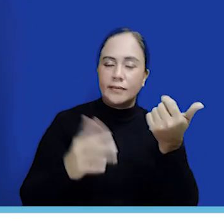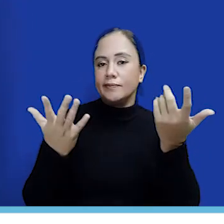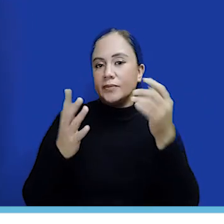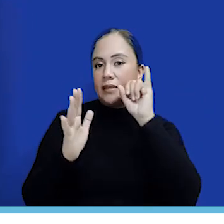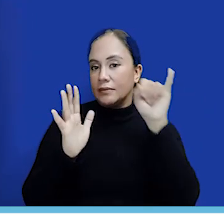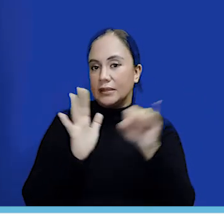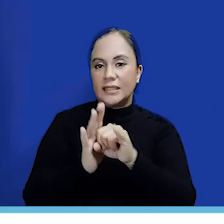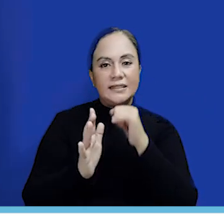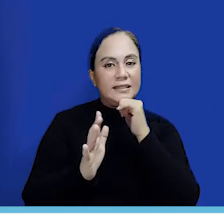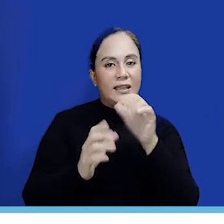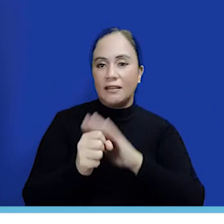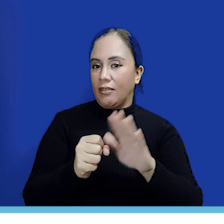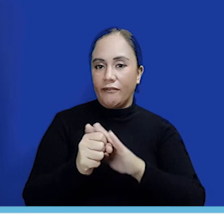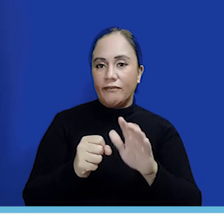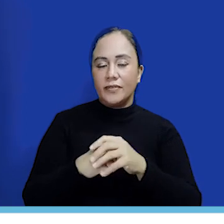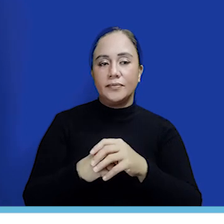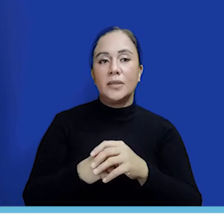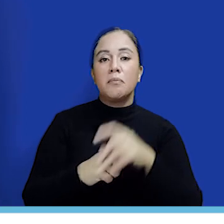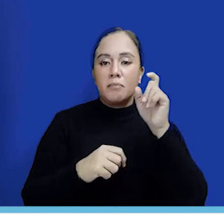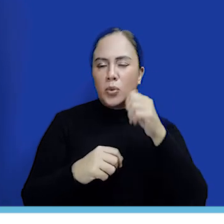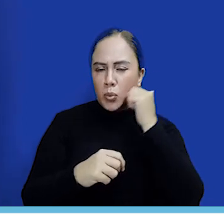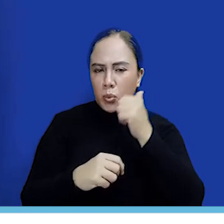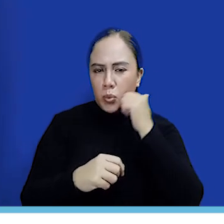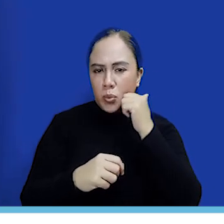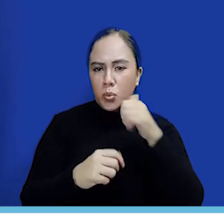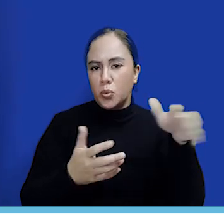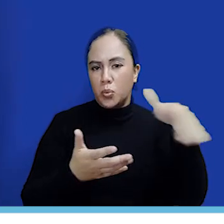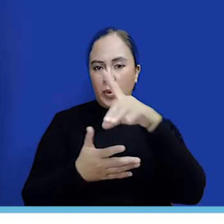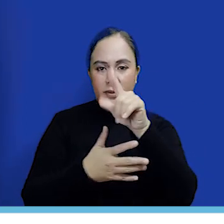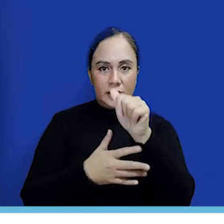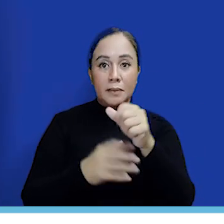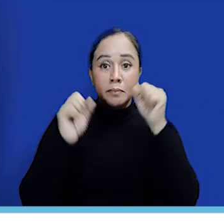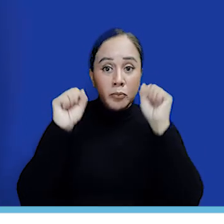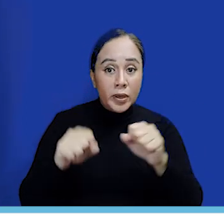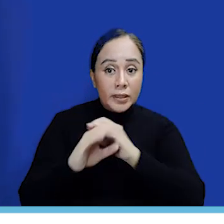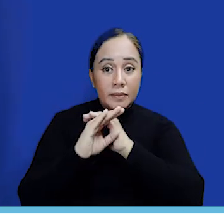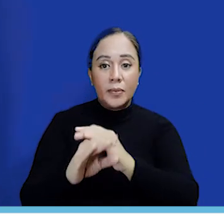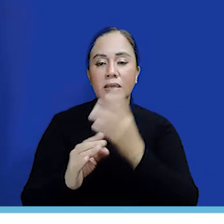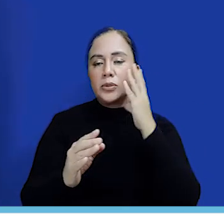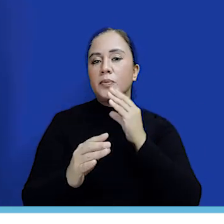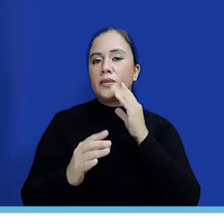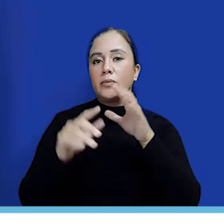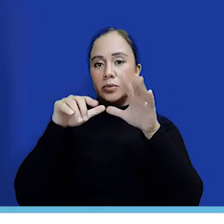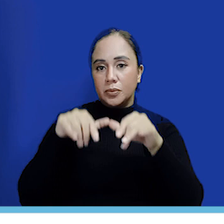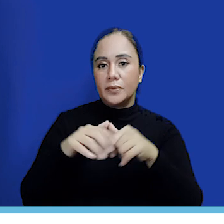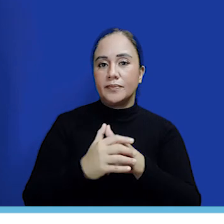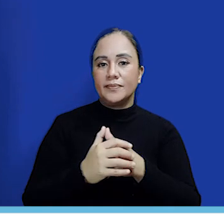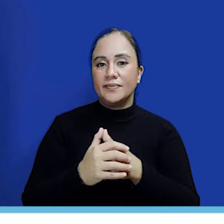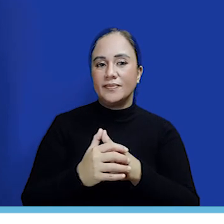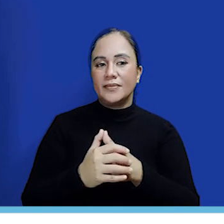other identities are not enough. We should also collect data on the possible barriers faced by persons